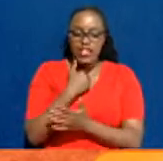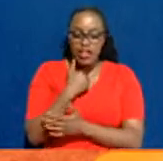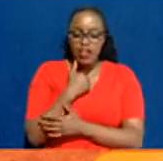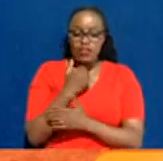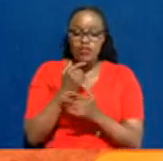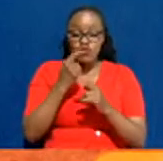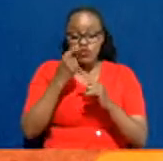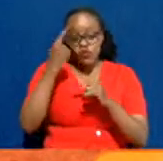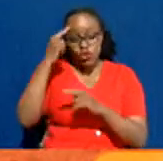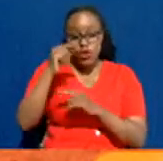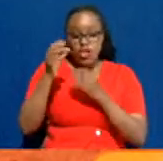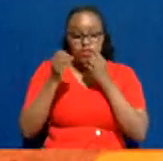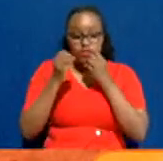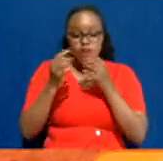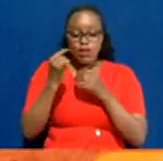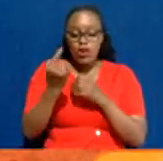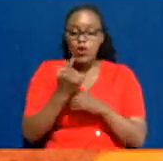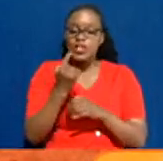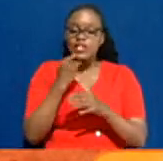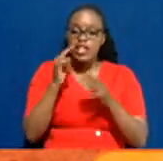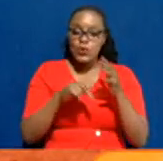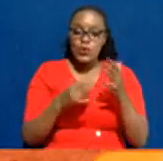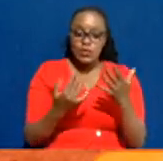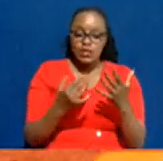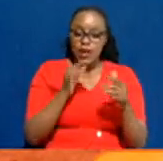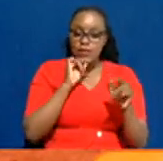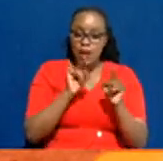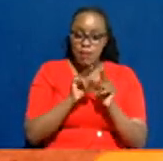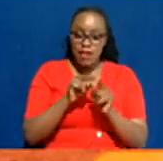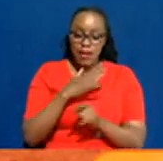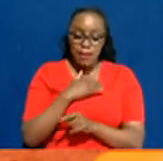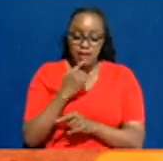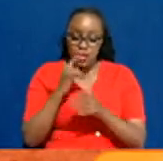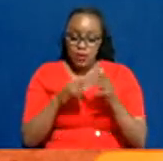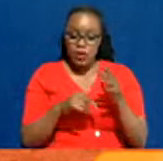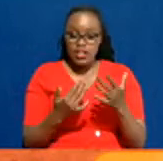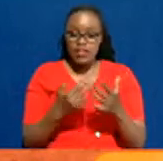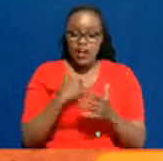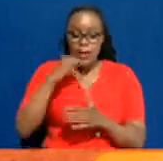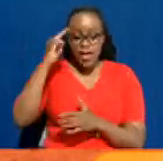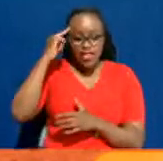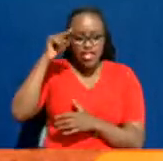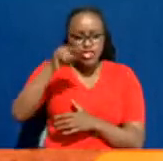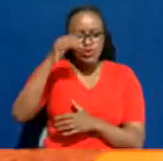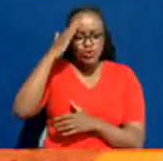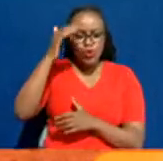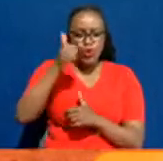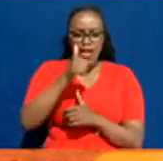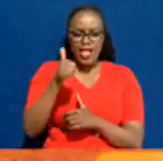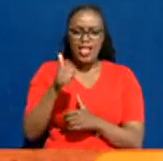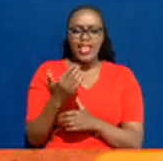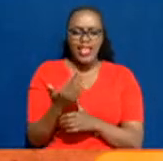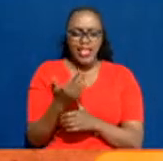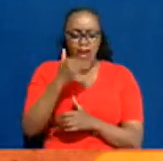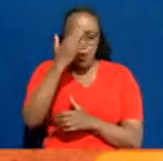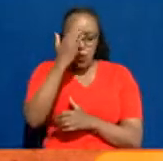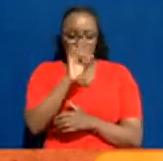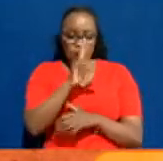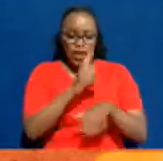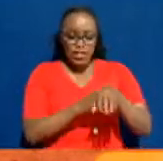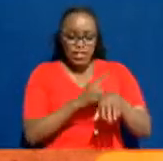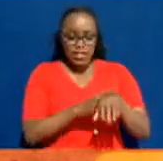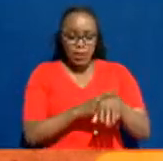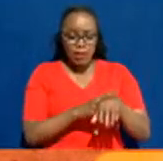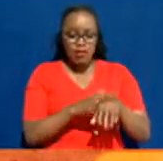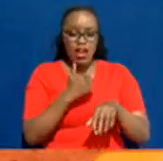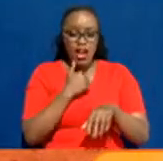your information, let me just tell you this, my brother. And I think you know this, because at one point we're on the